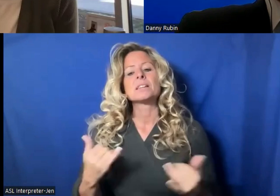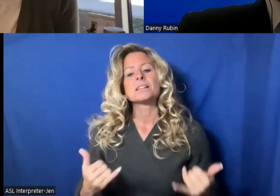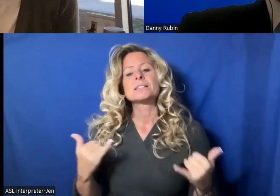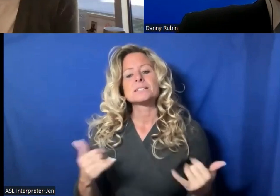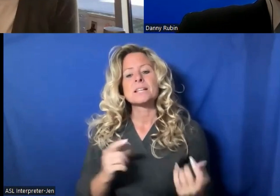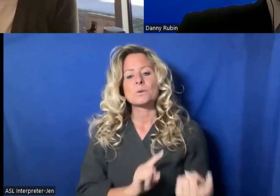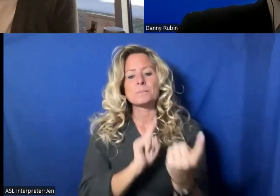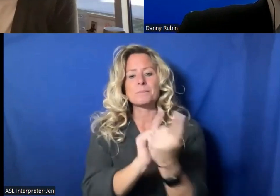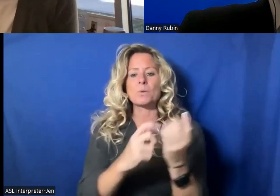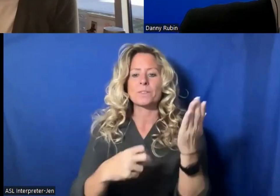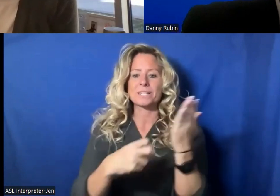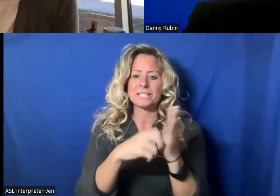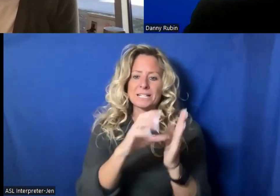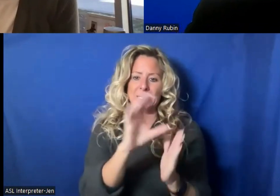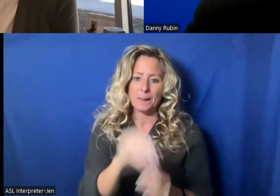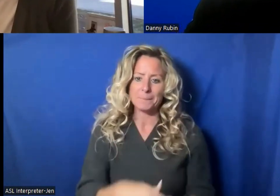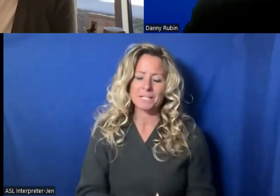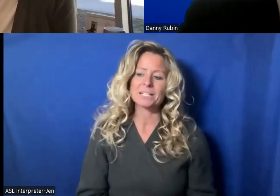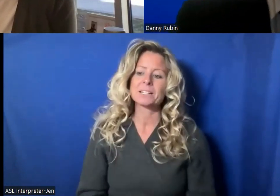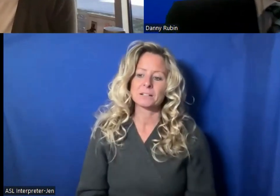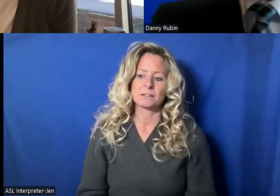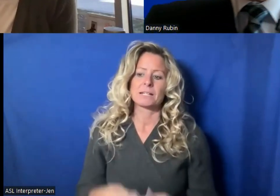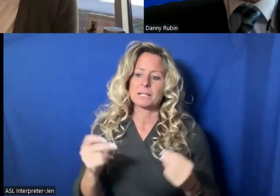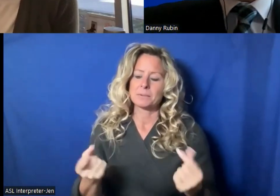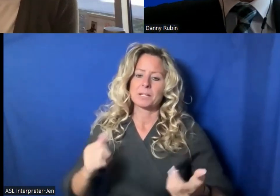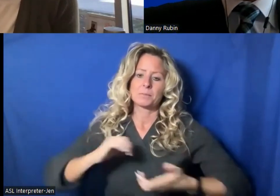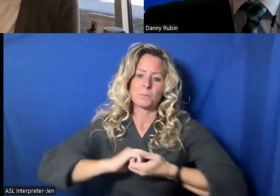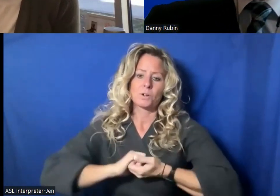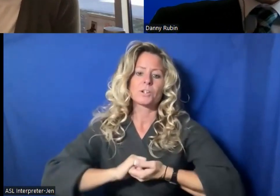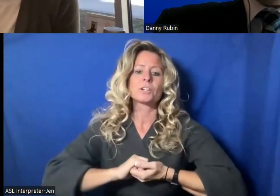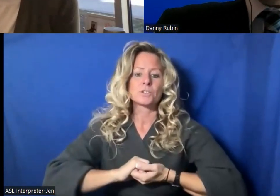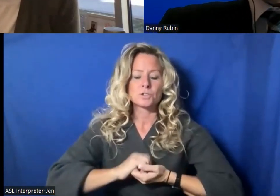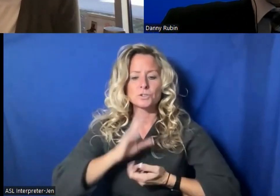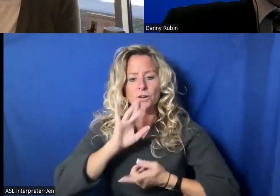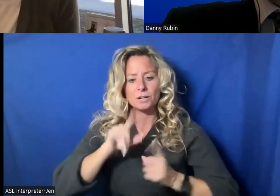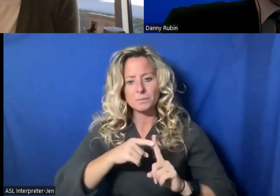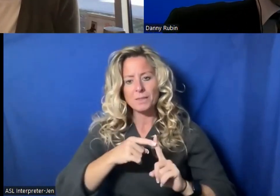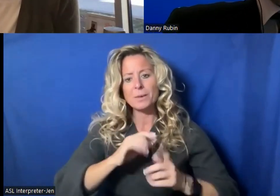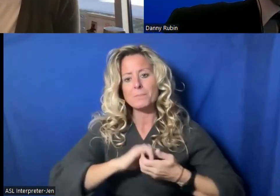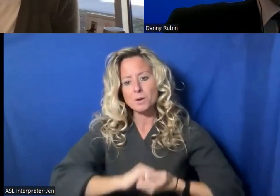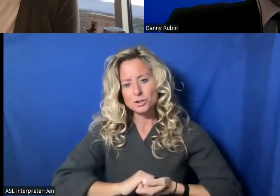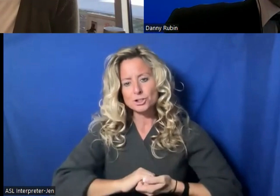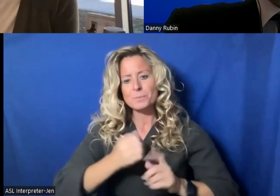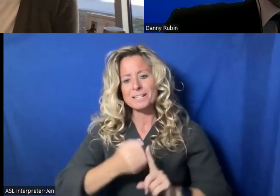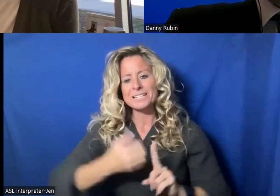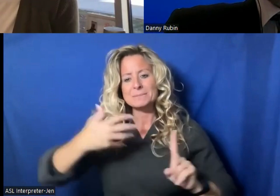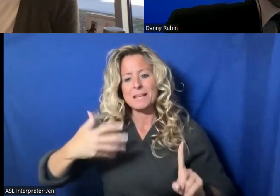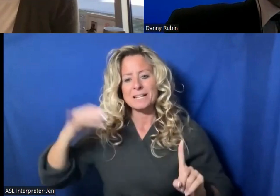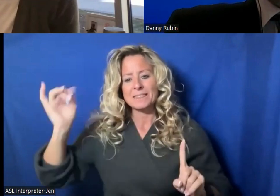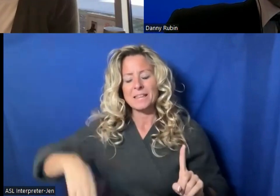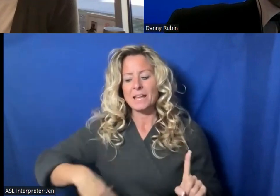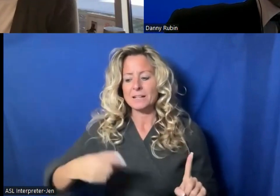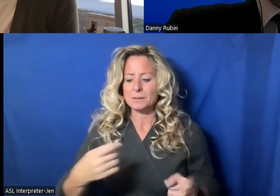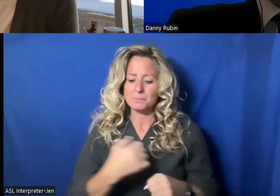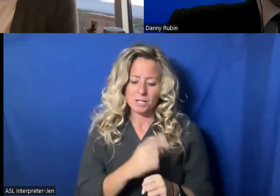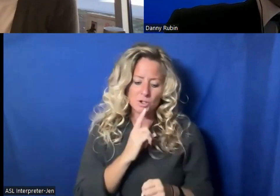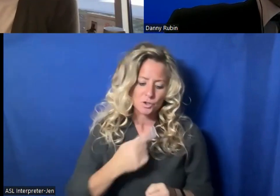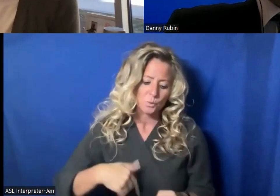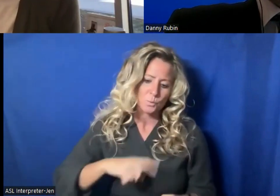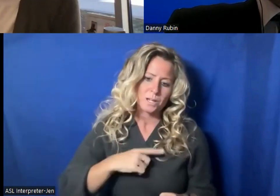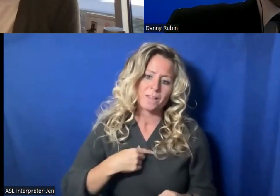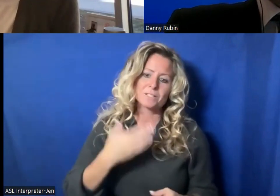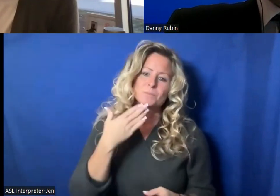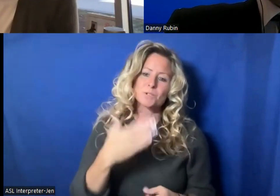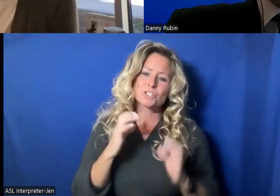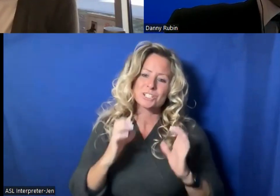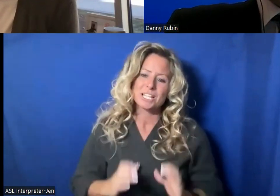a ticketing company. That we partner with a ticketing company, so we're talking about that partnership and expanding that, and making sure that we have some good